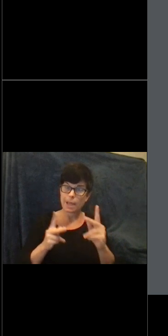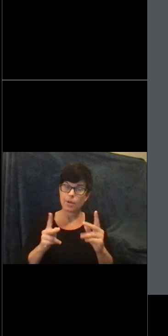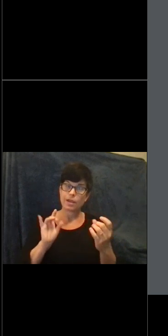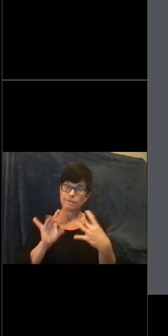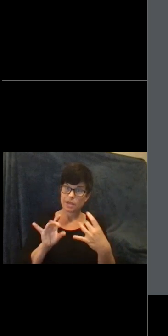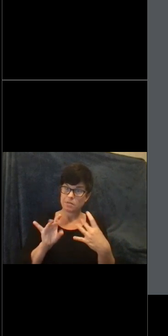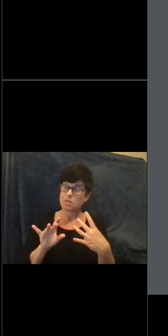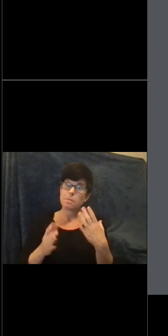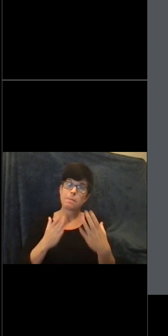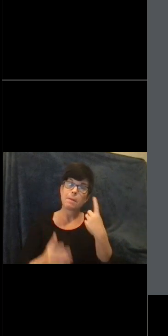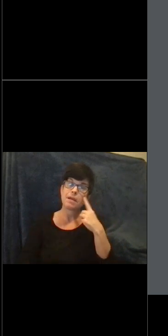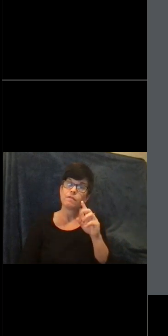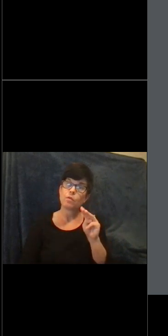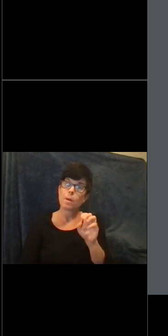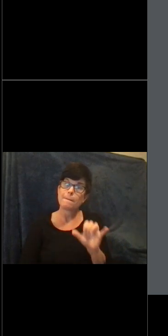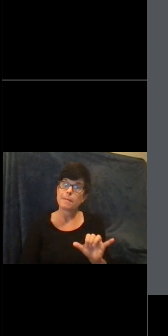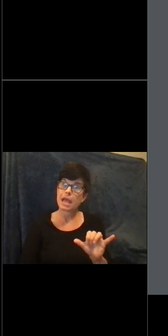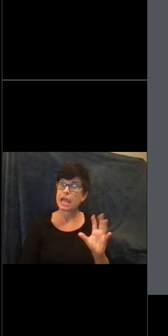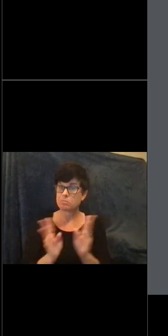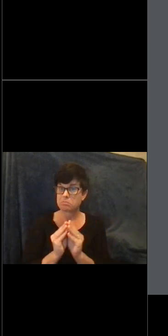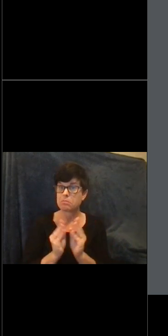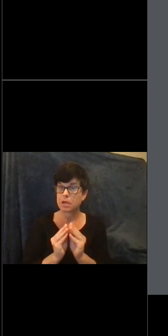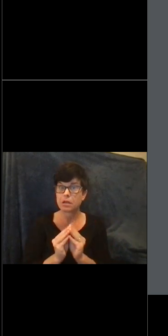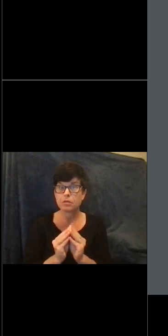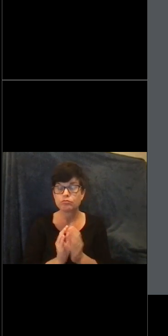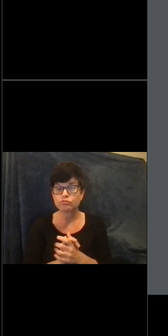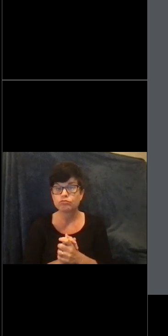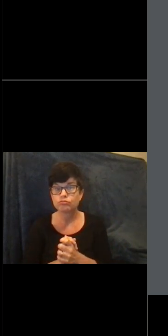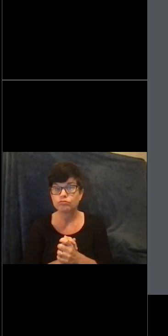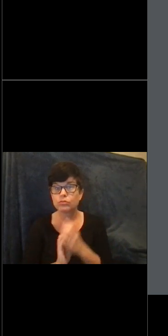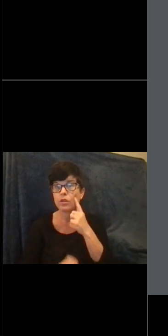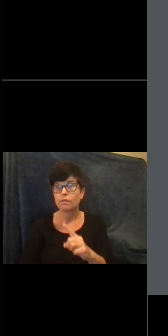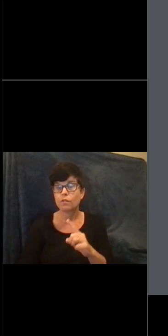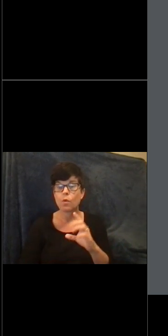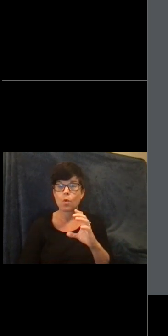May meeting. Okay. The crab May meeting.